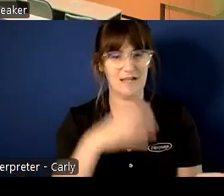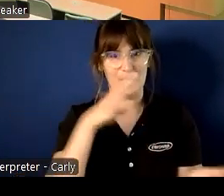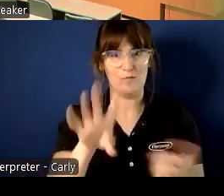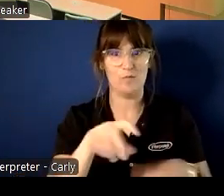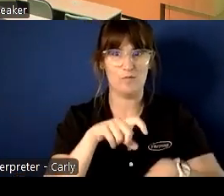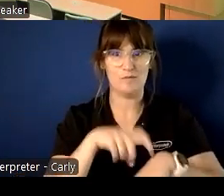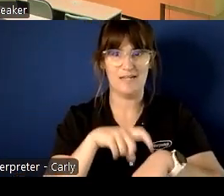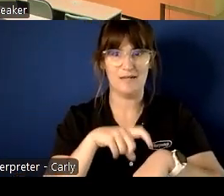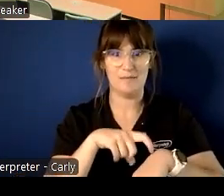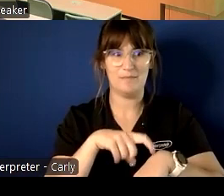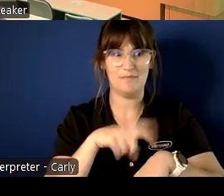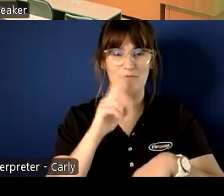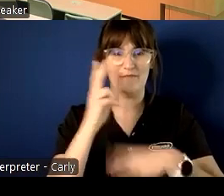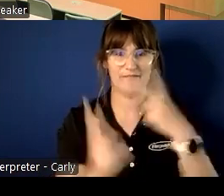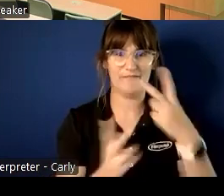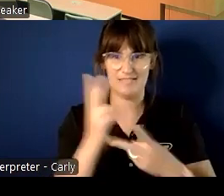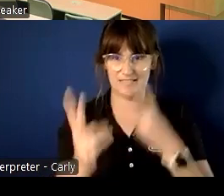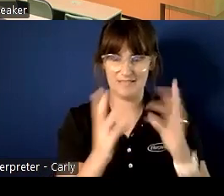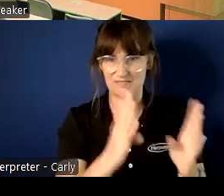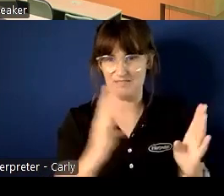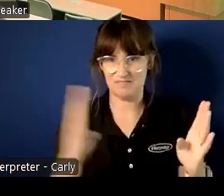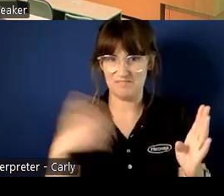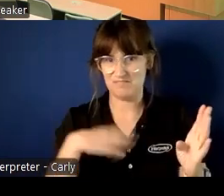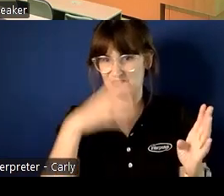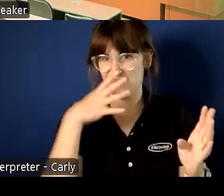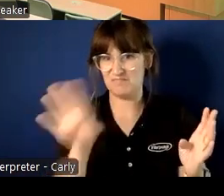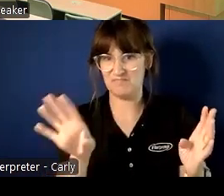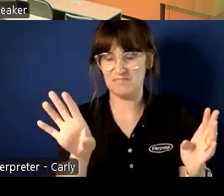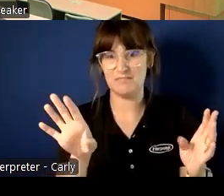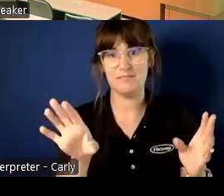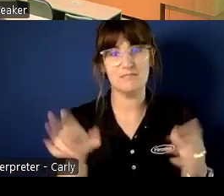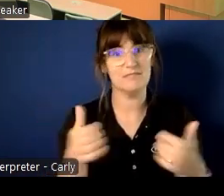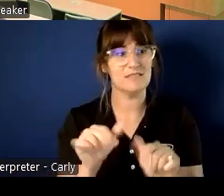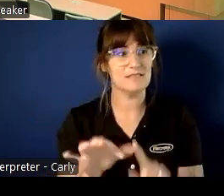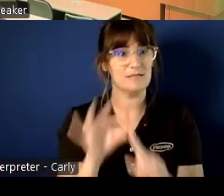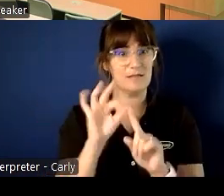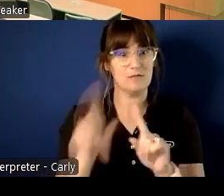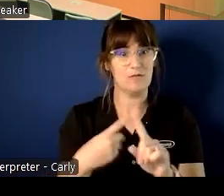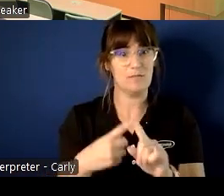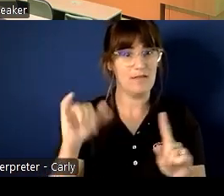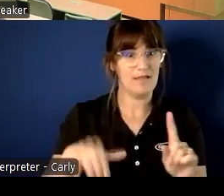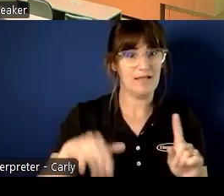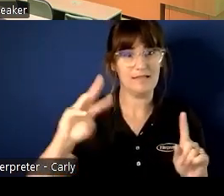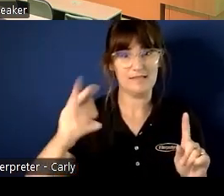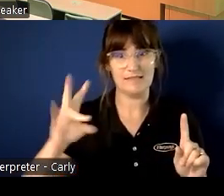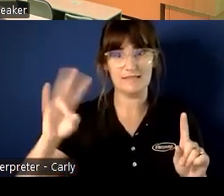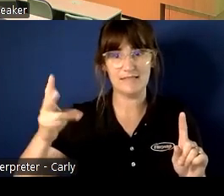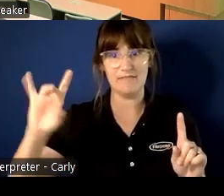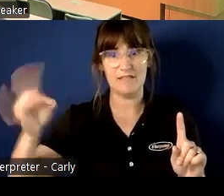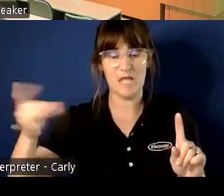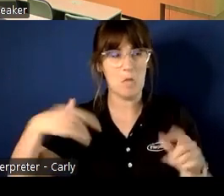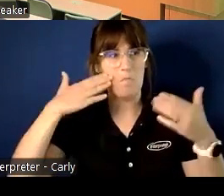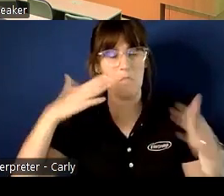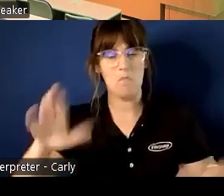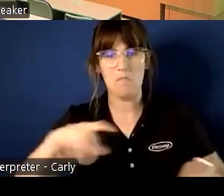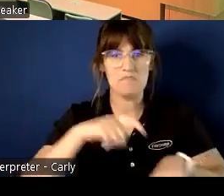those visit sequences. So I don't know if there's anything special about the 6th visit or 7th visit or 8th visit in terms of timing